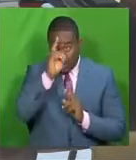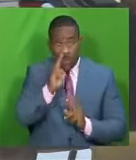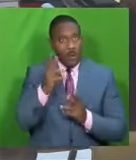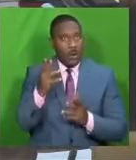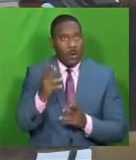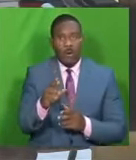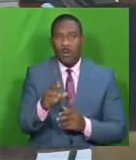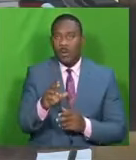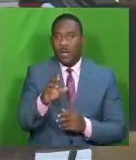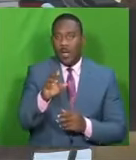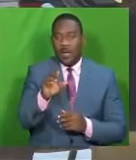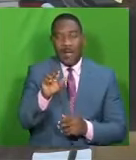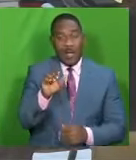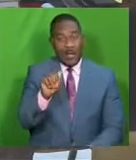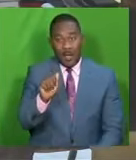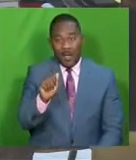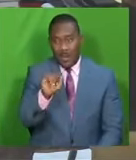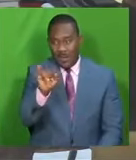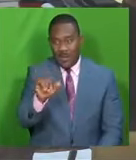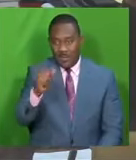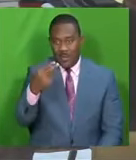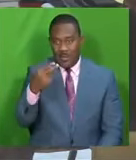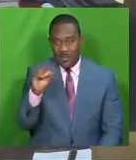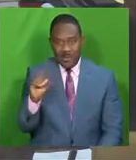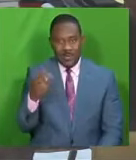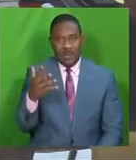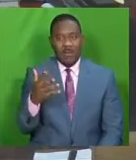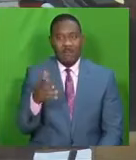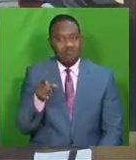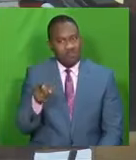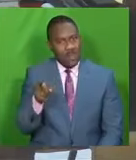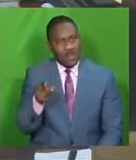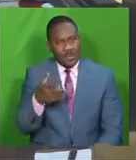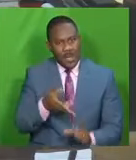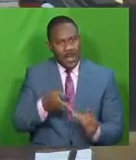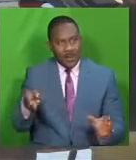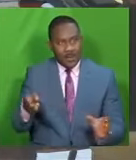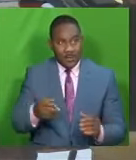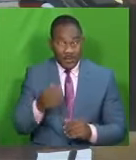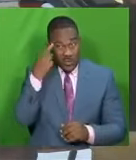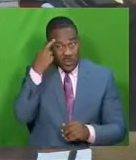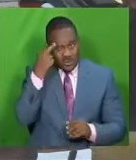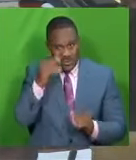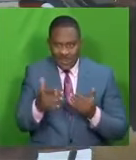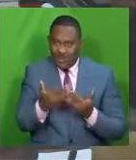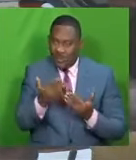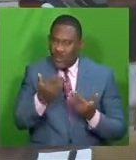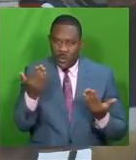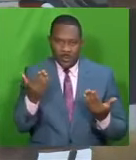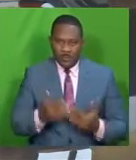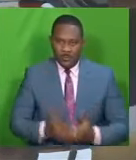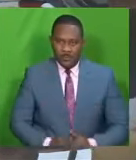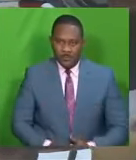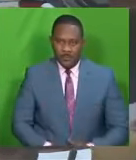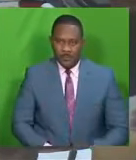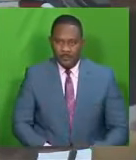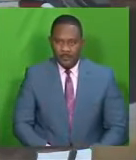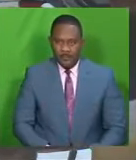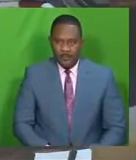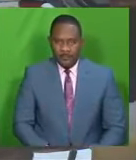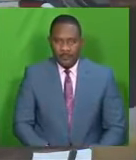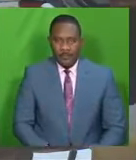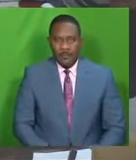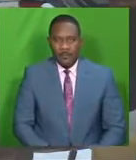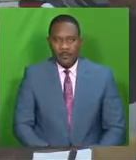Joe Ajaho, he had to step down. And the fundamental rationale is simple. It refers back to what I have